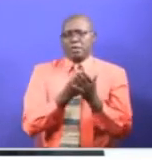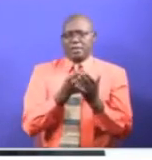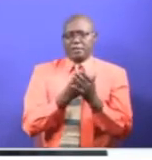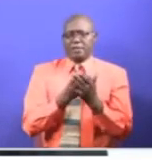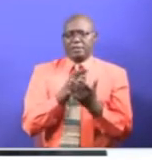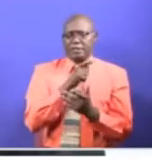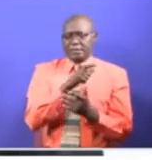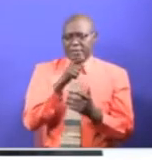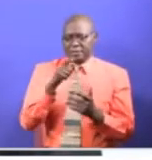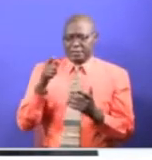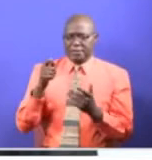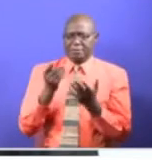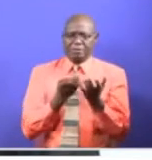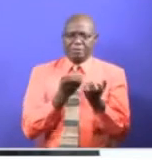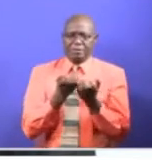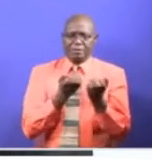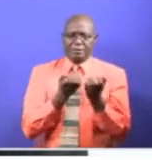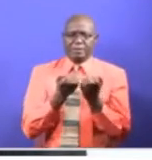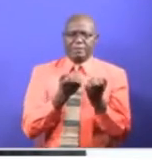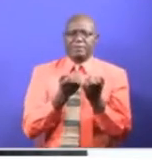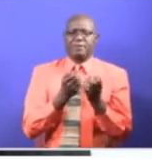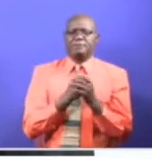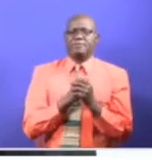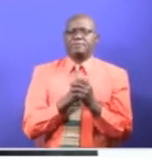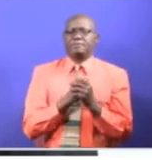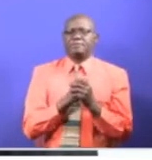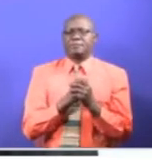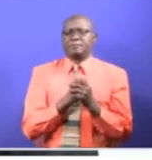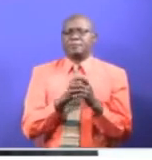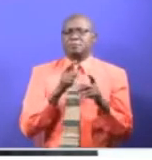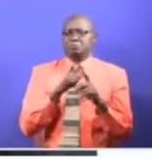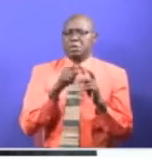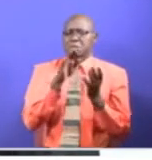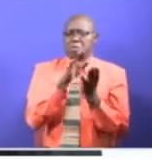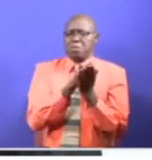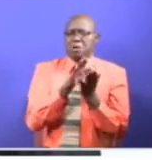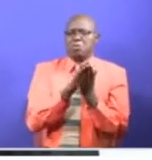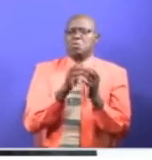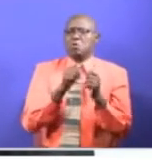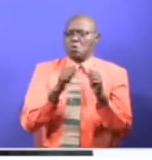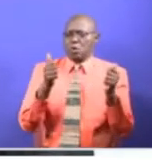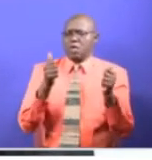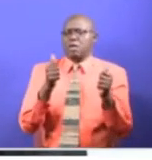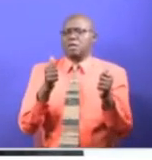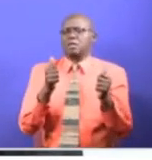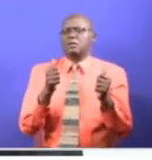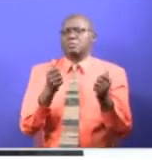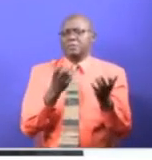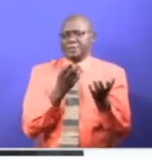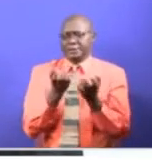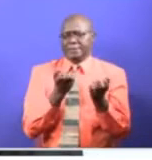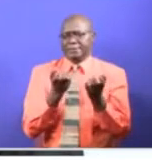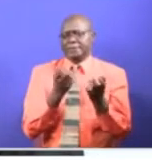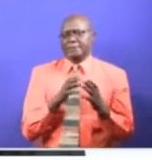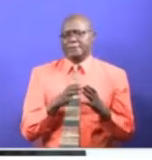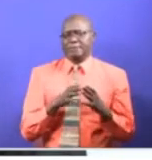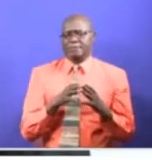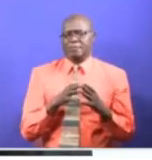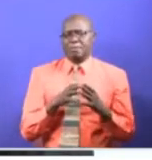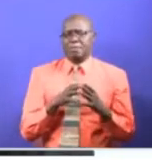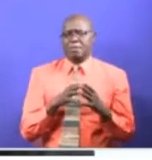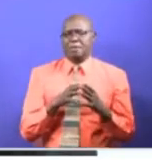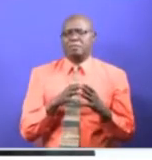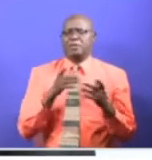businesses. But they are bankable anyway. Yeah? They are bankable business anyway. Yeah? So